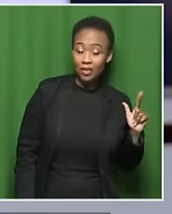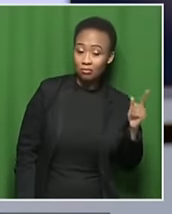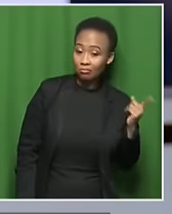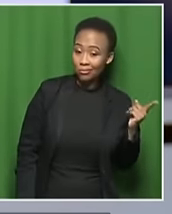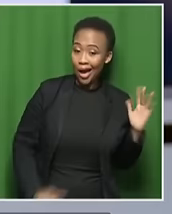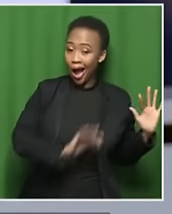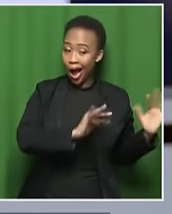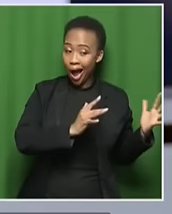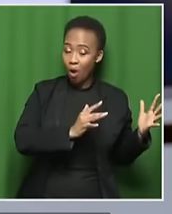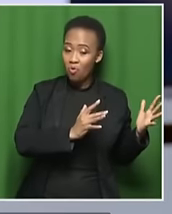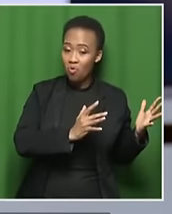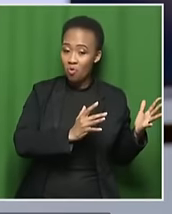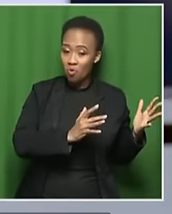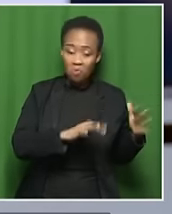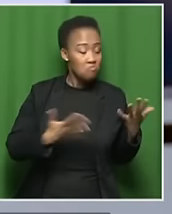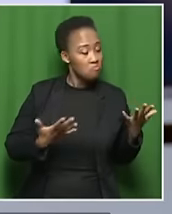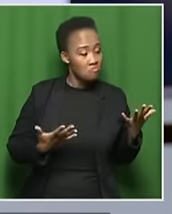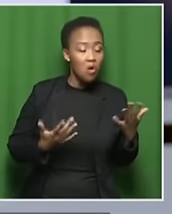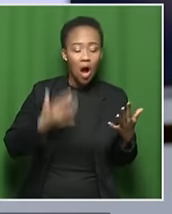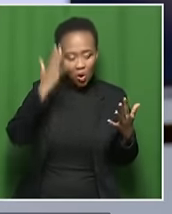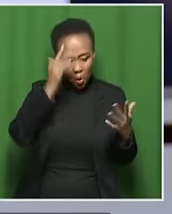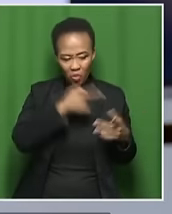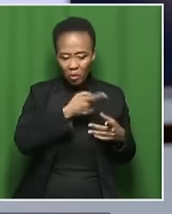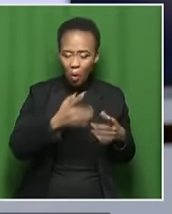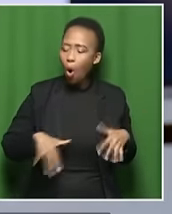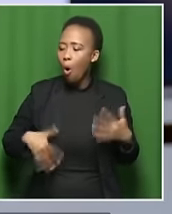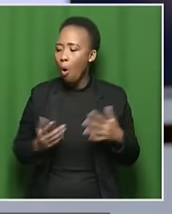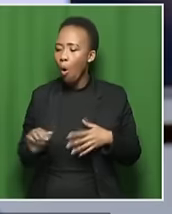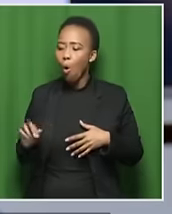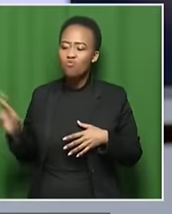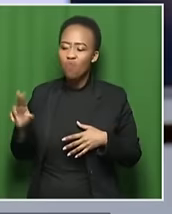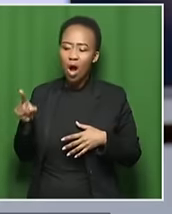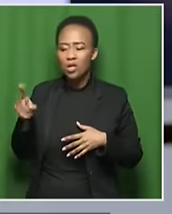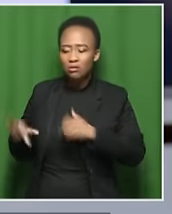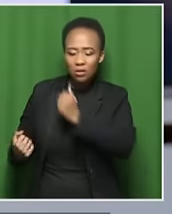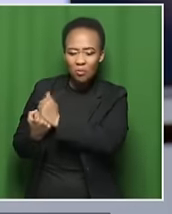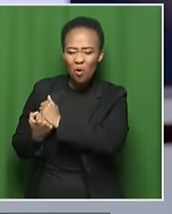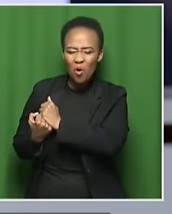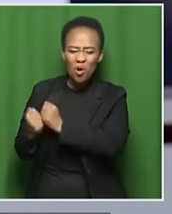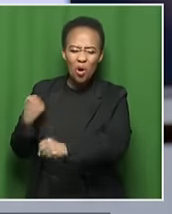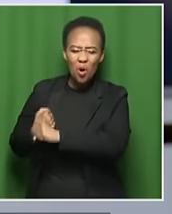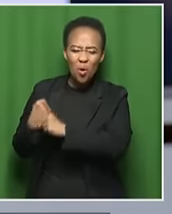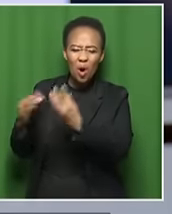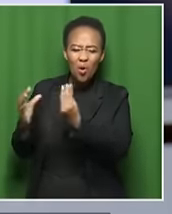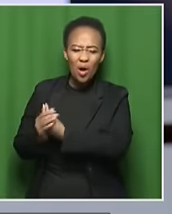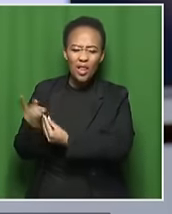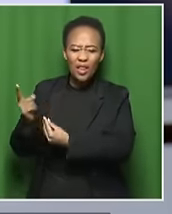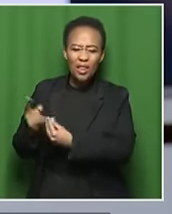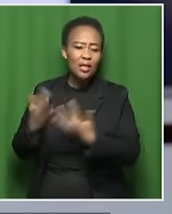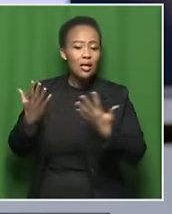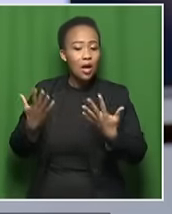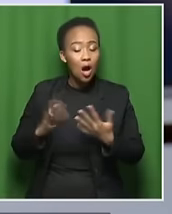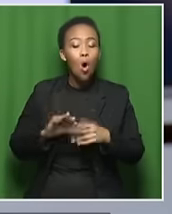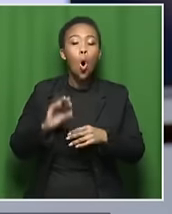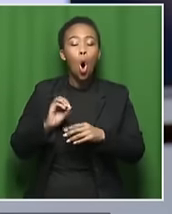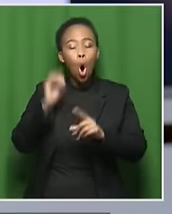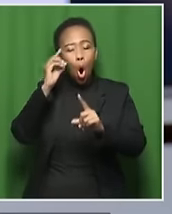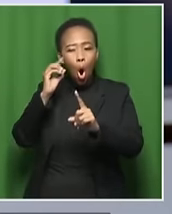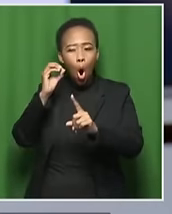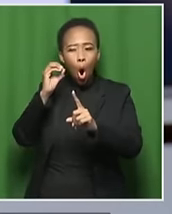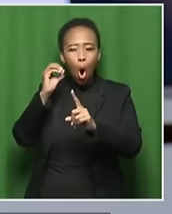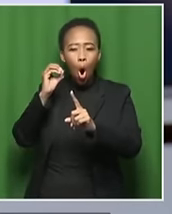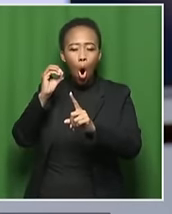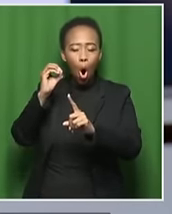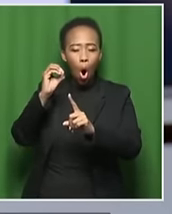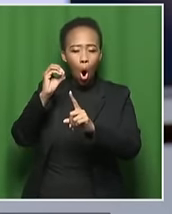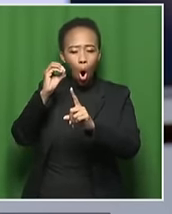them, and I'll be working with the right. And what's the ideal? There's only one object, and that object is, what do we do